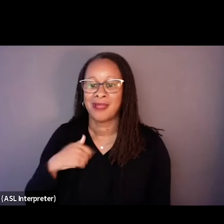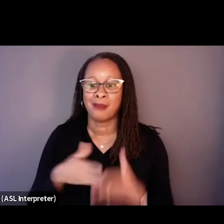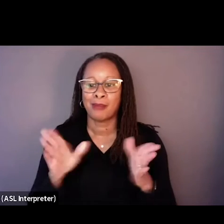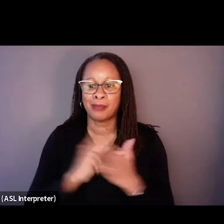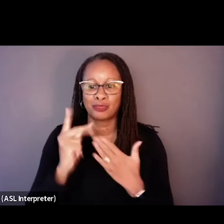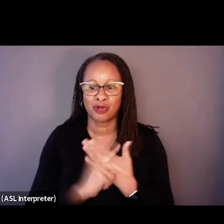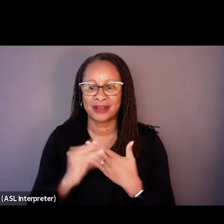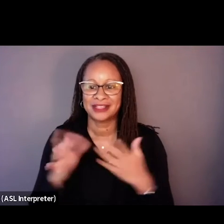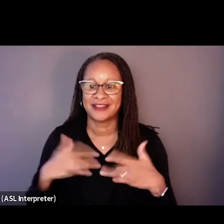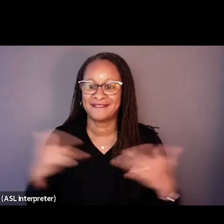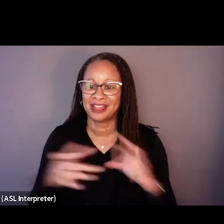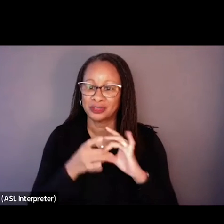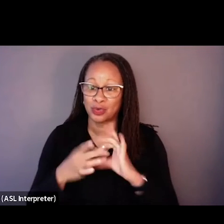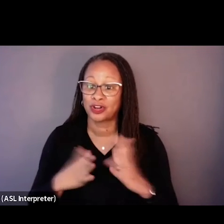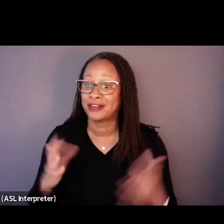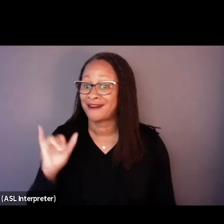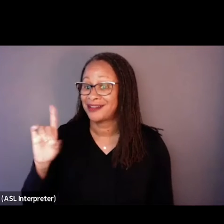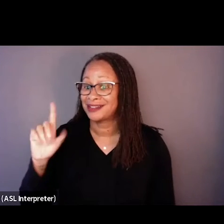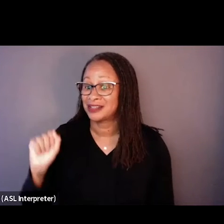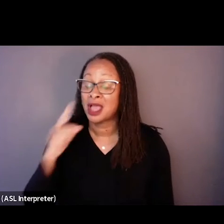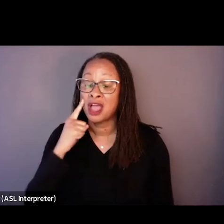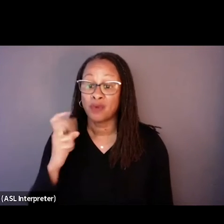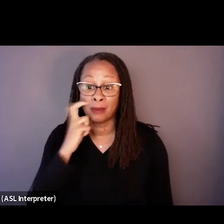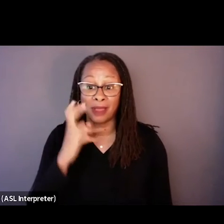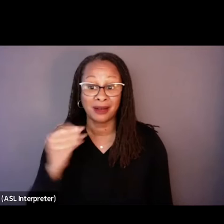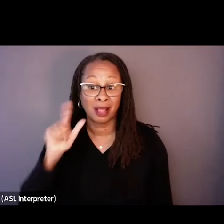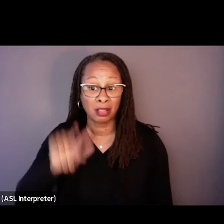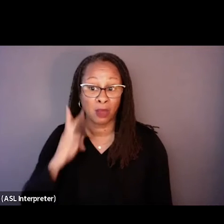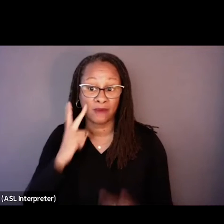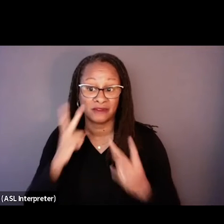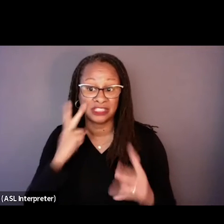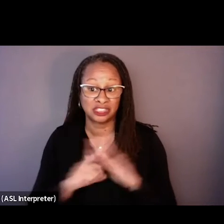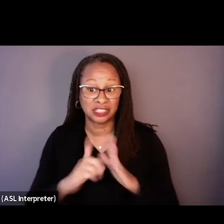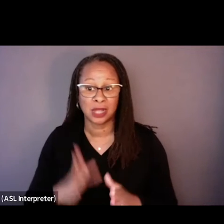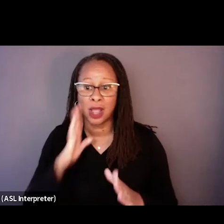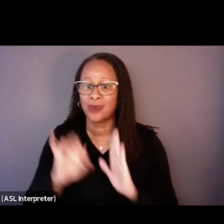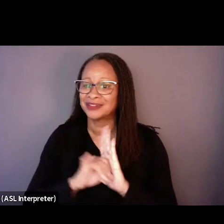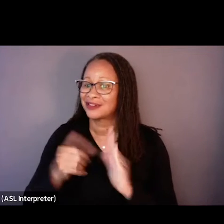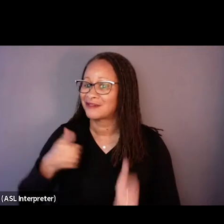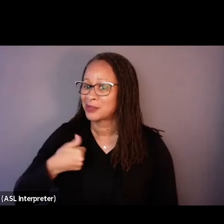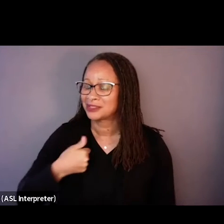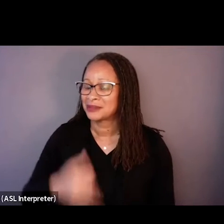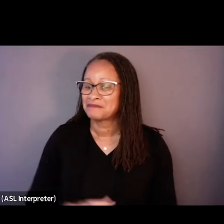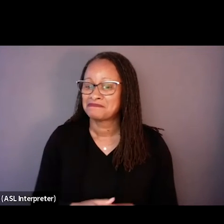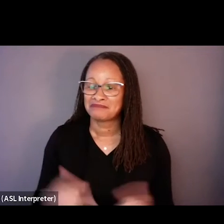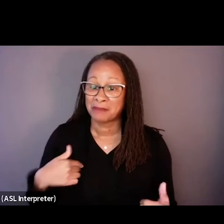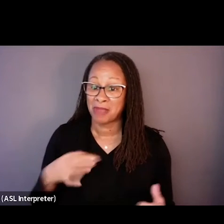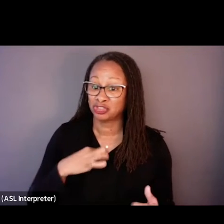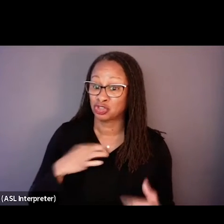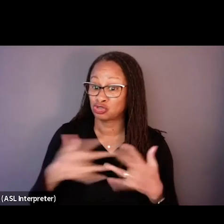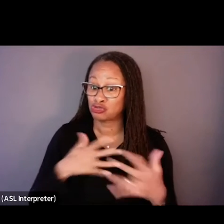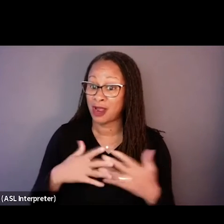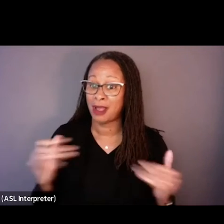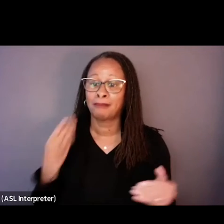Events Coordinator here at IDA. For our blind and low vision attendees, I'm going to identify myself. I have a gray shirt, a